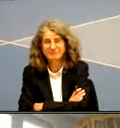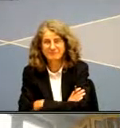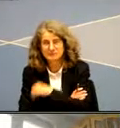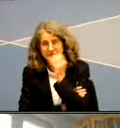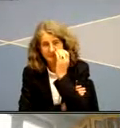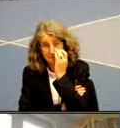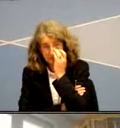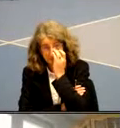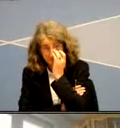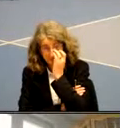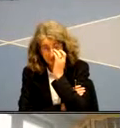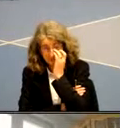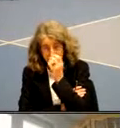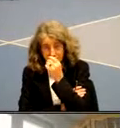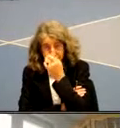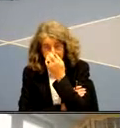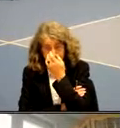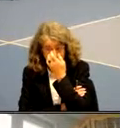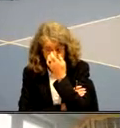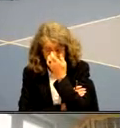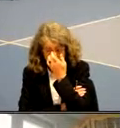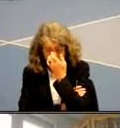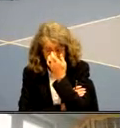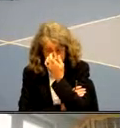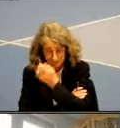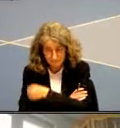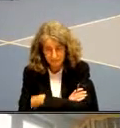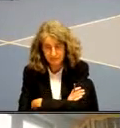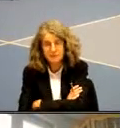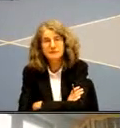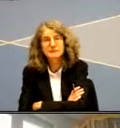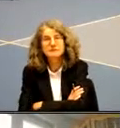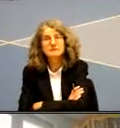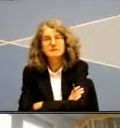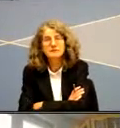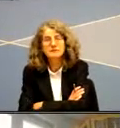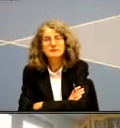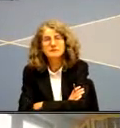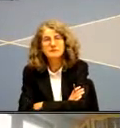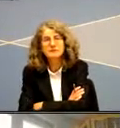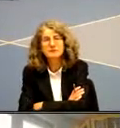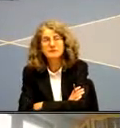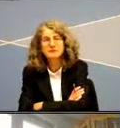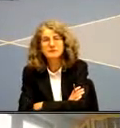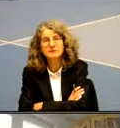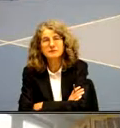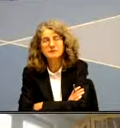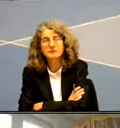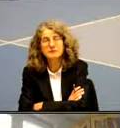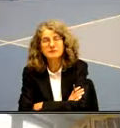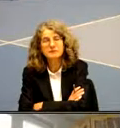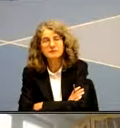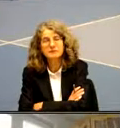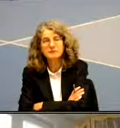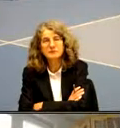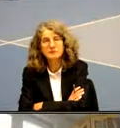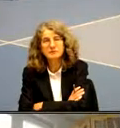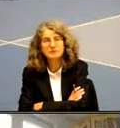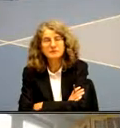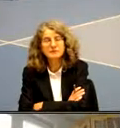be put in, if you will, in a holistic way, and there's no one solution